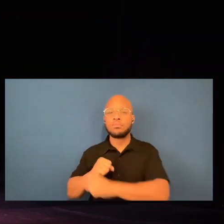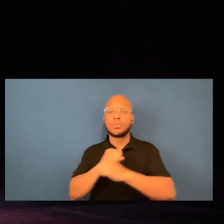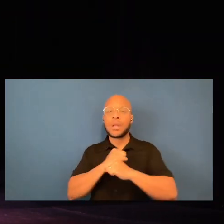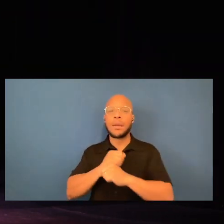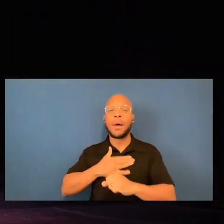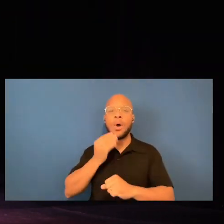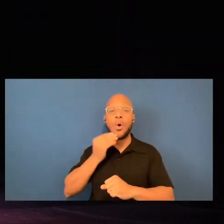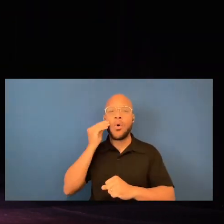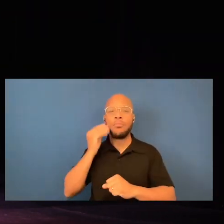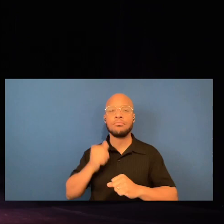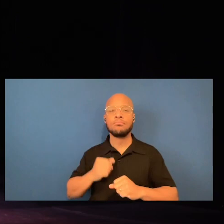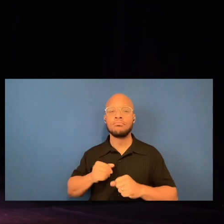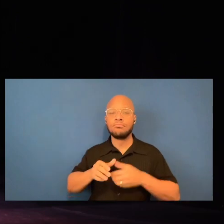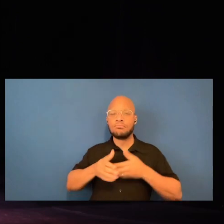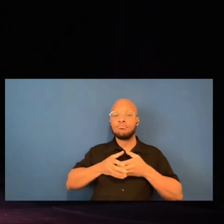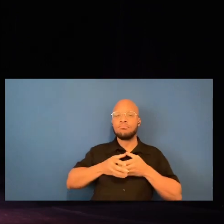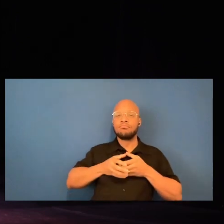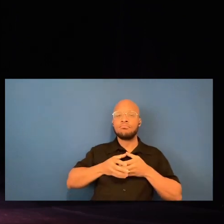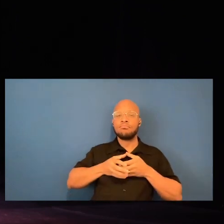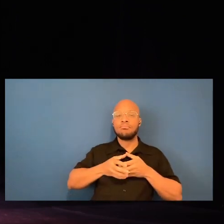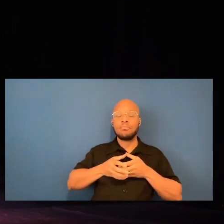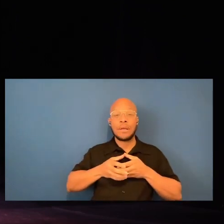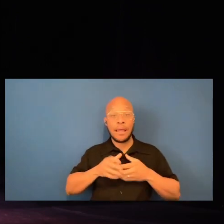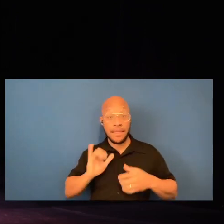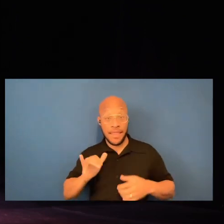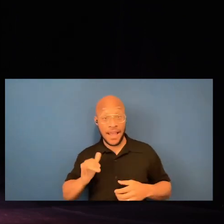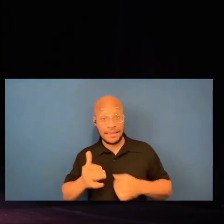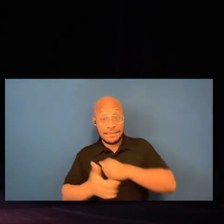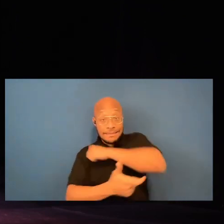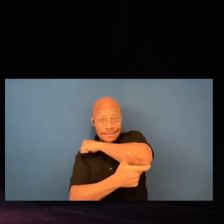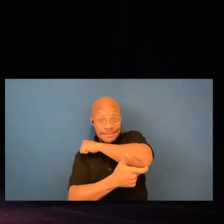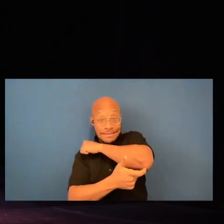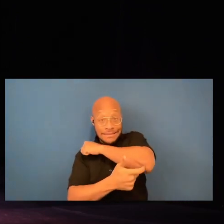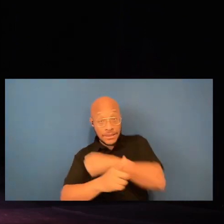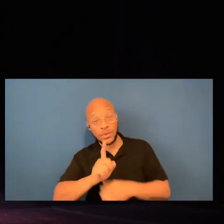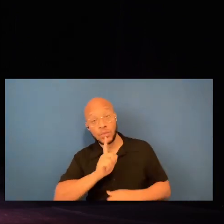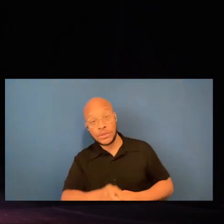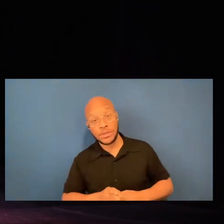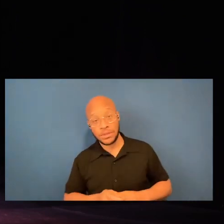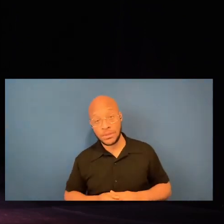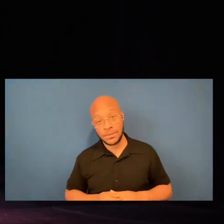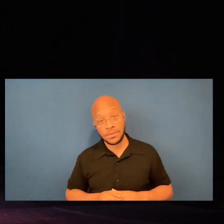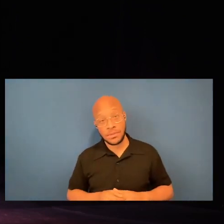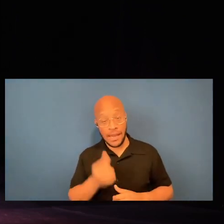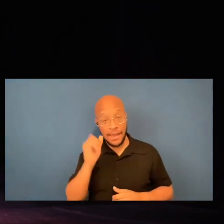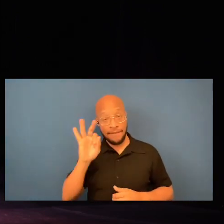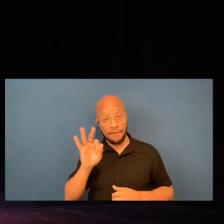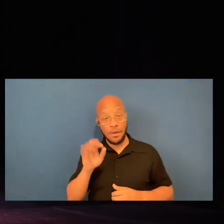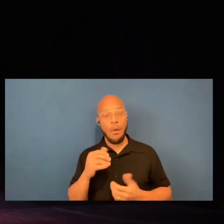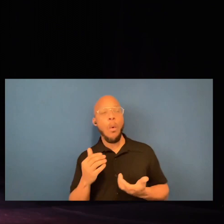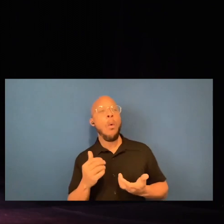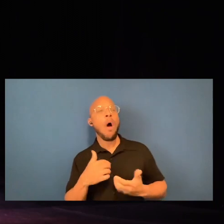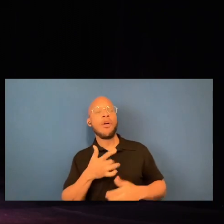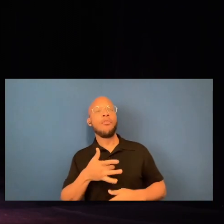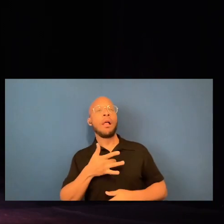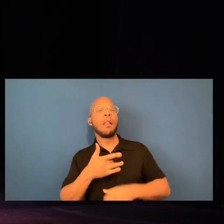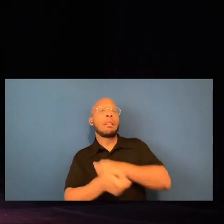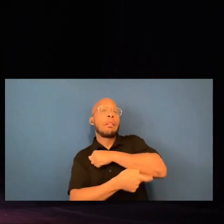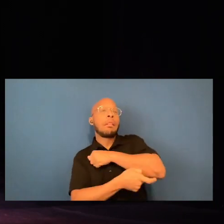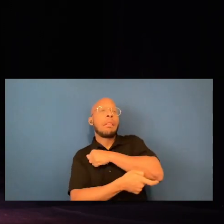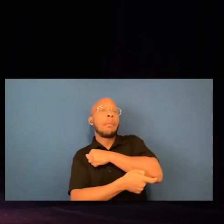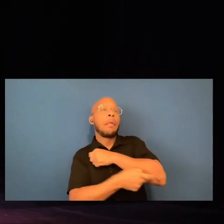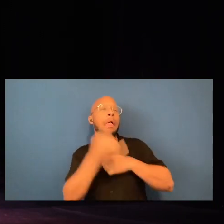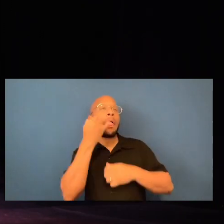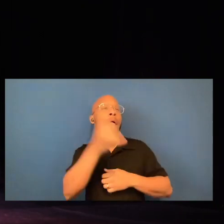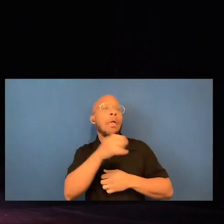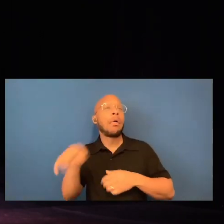it, we're frickin' lying. But the thing that all of us know better than most is that we don't do